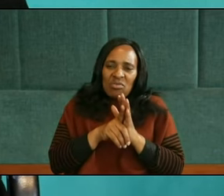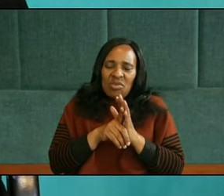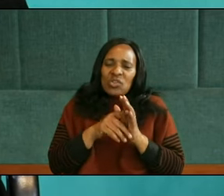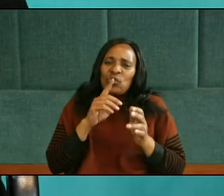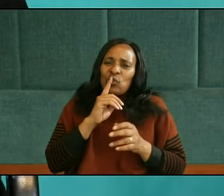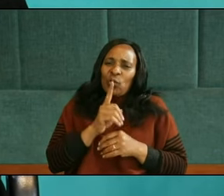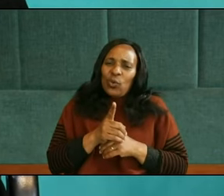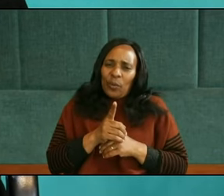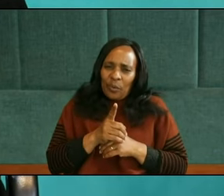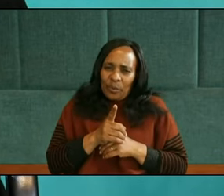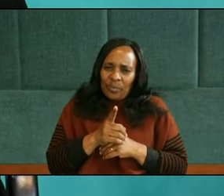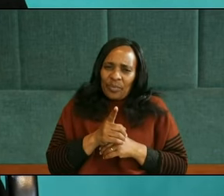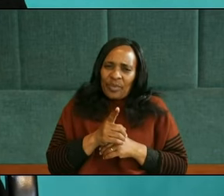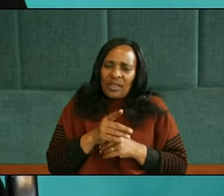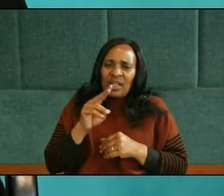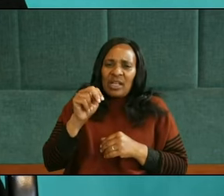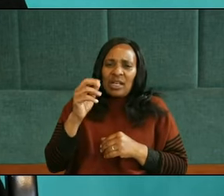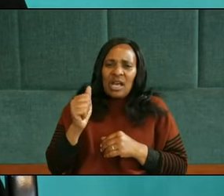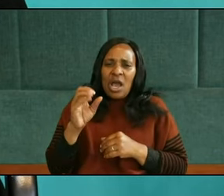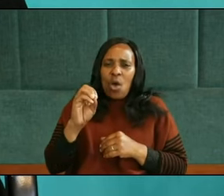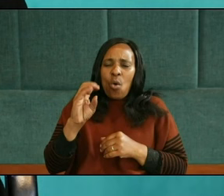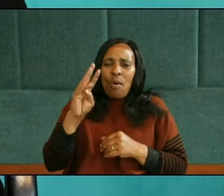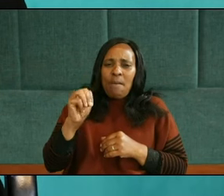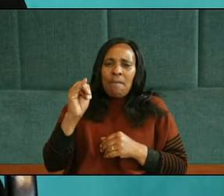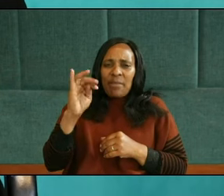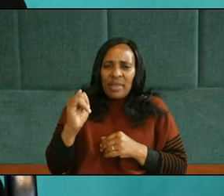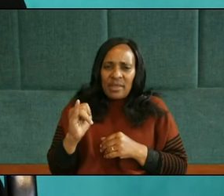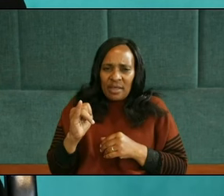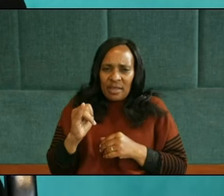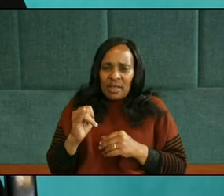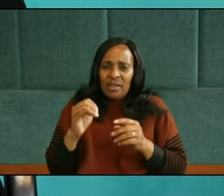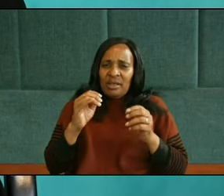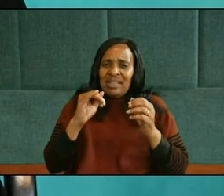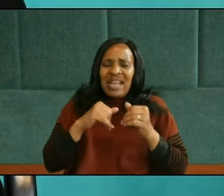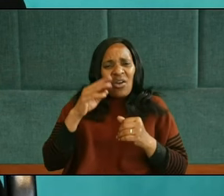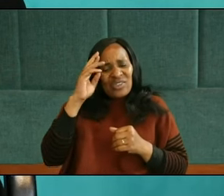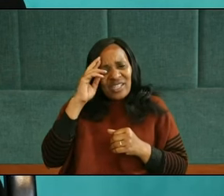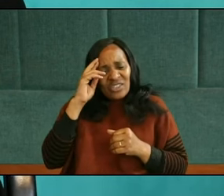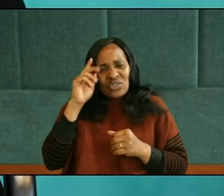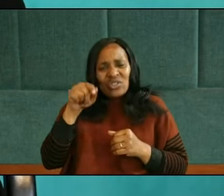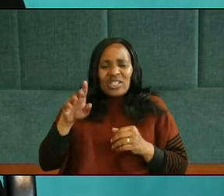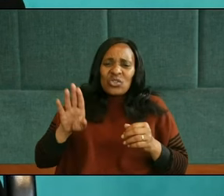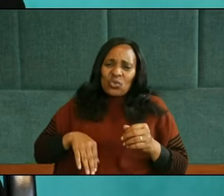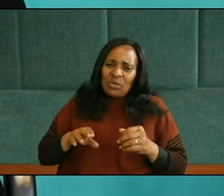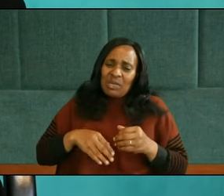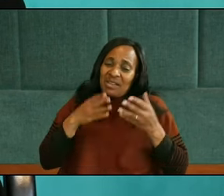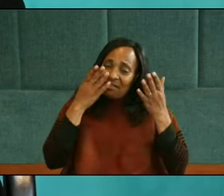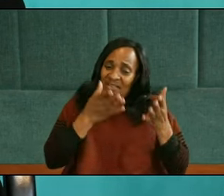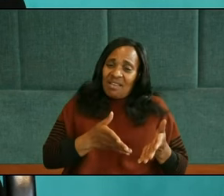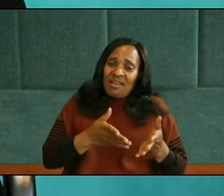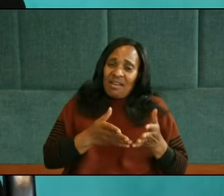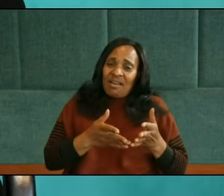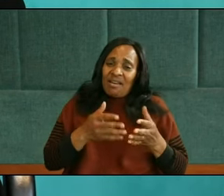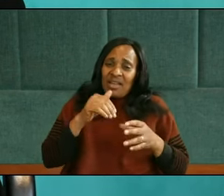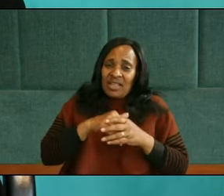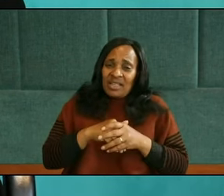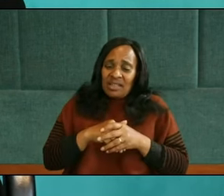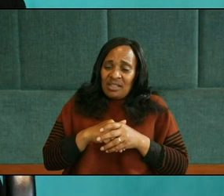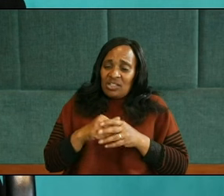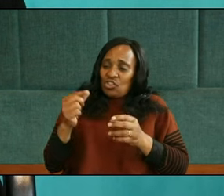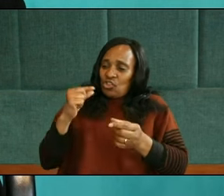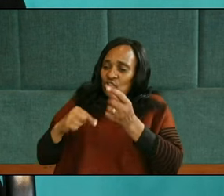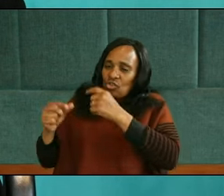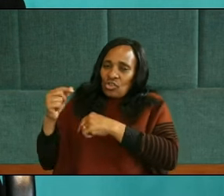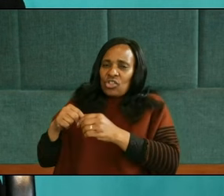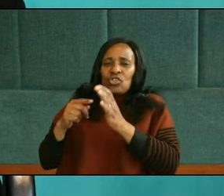So Naomi, yeah. I think the reason why these women are here in this